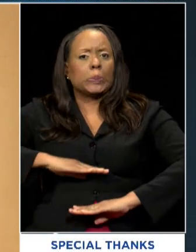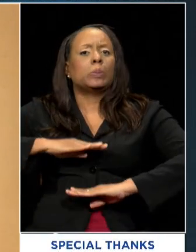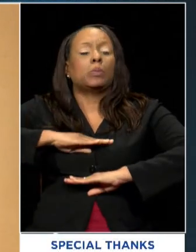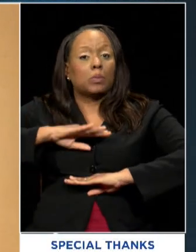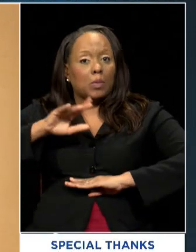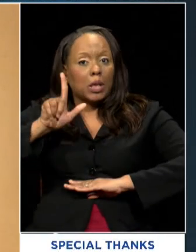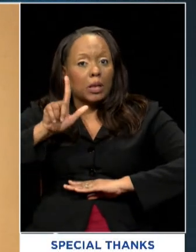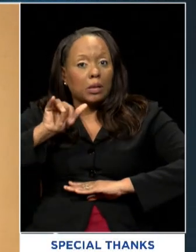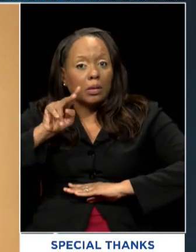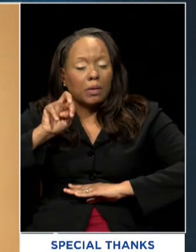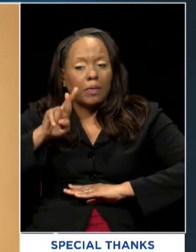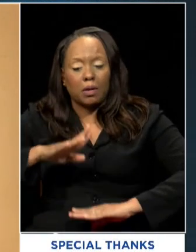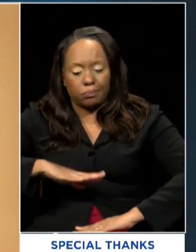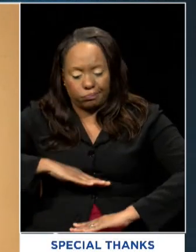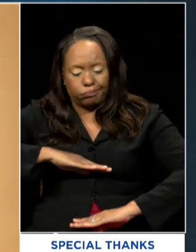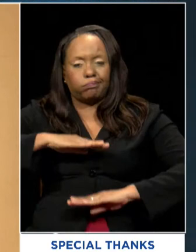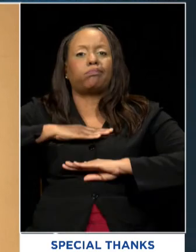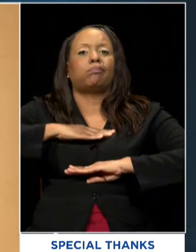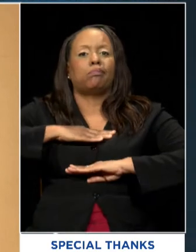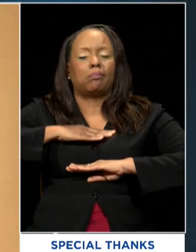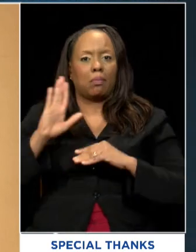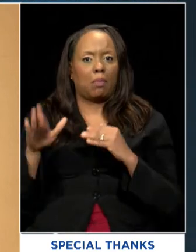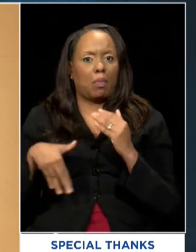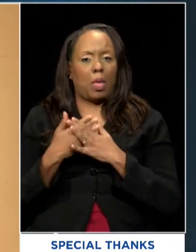et cetera, that maintain good,